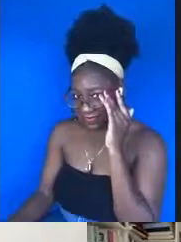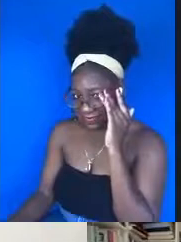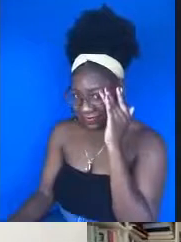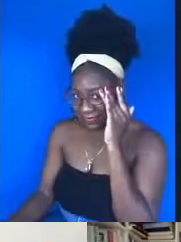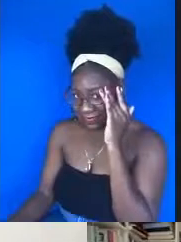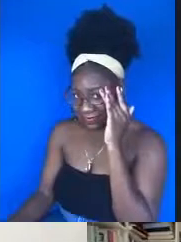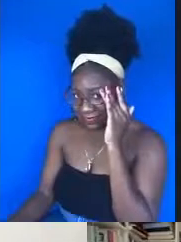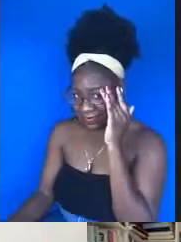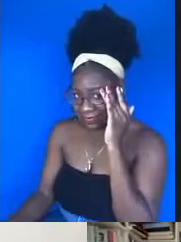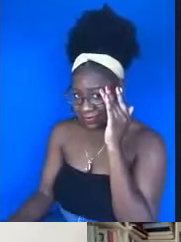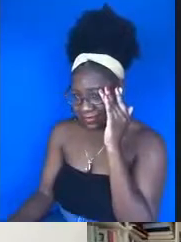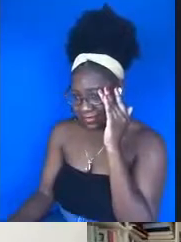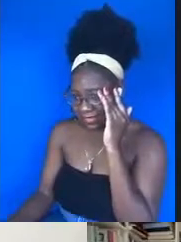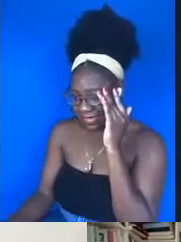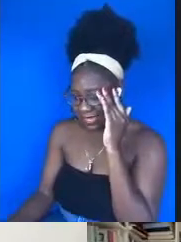I'll do him.